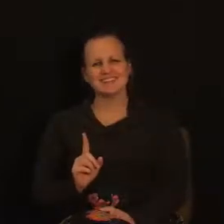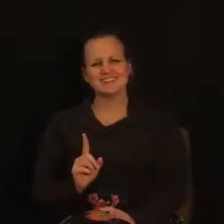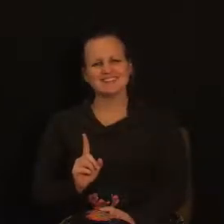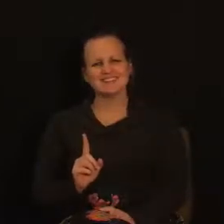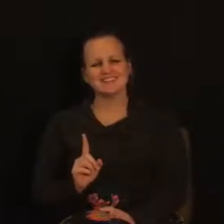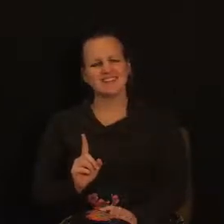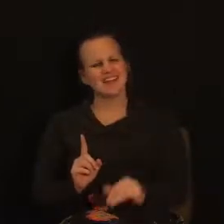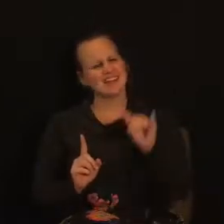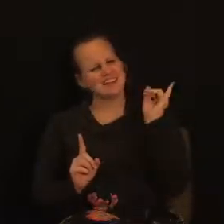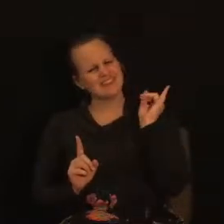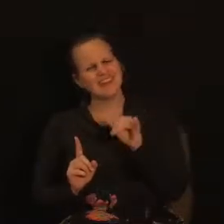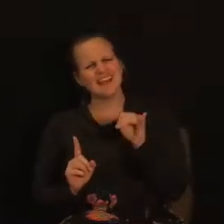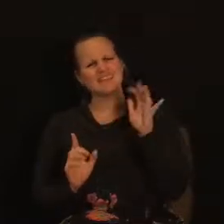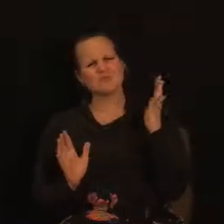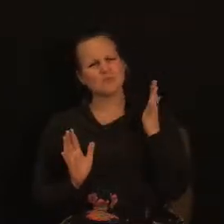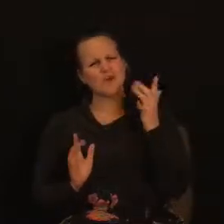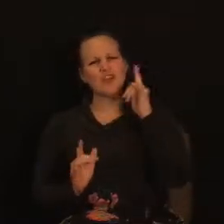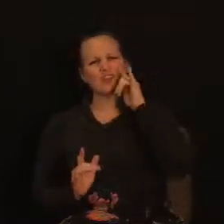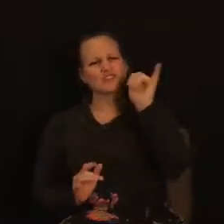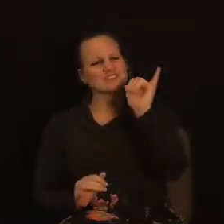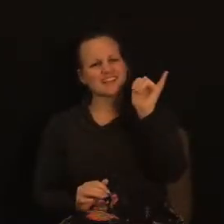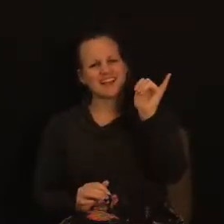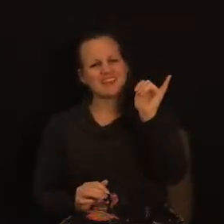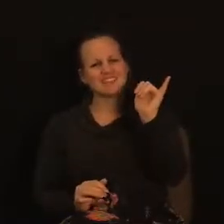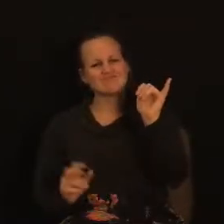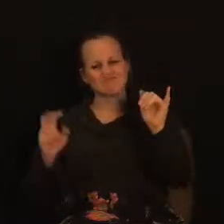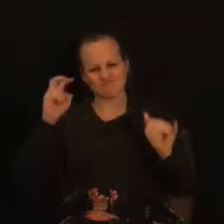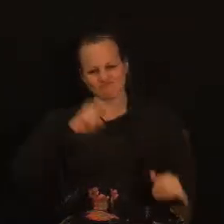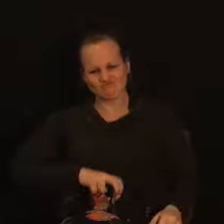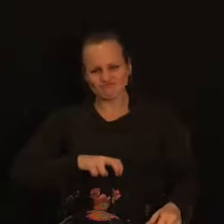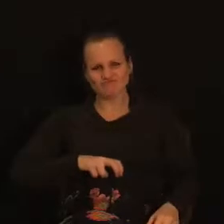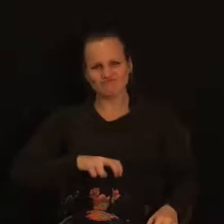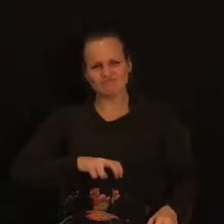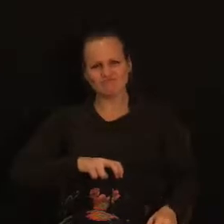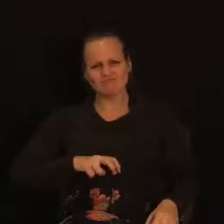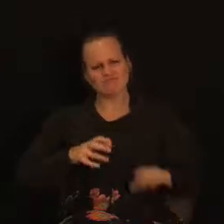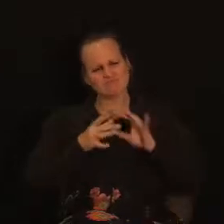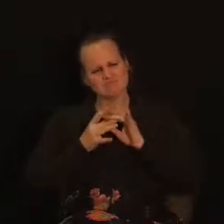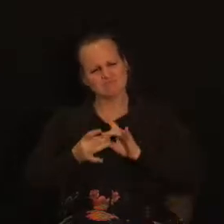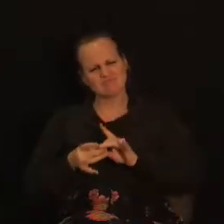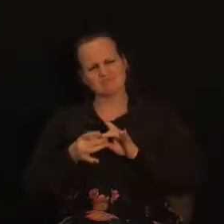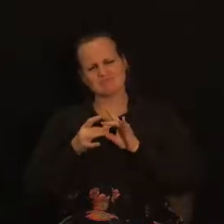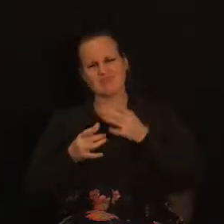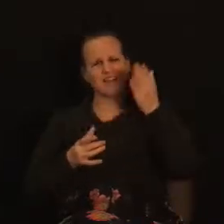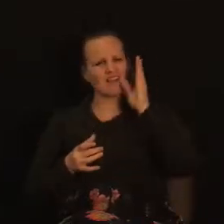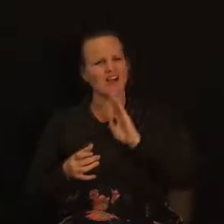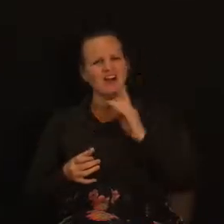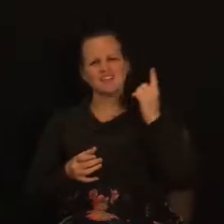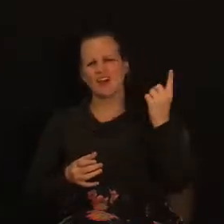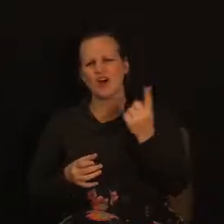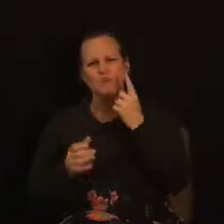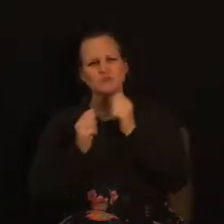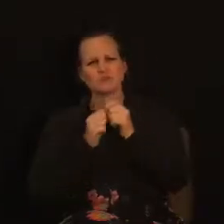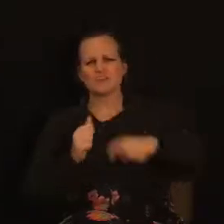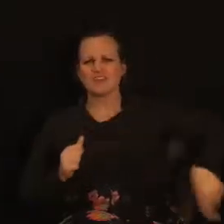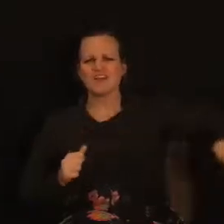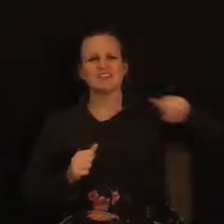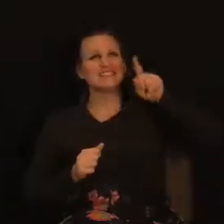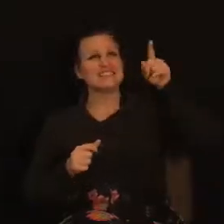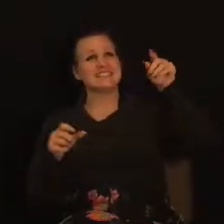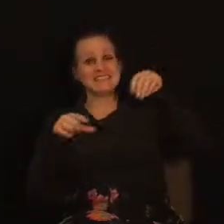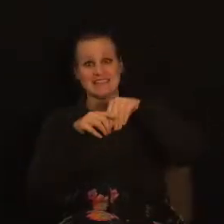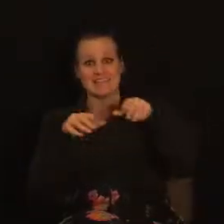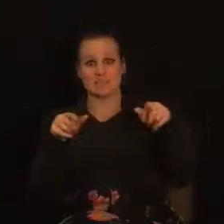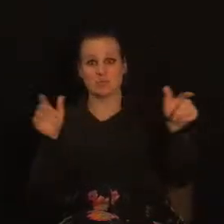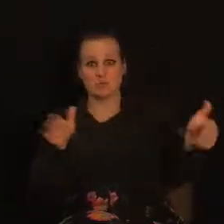is what it looks like. Because, you know, God is always with us. He's in this room right now.